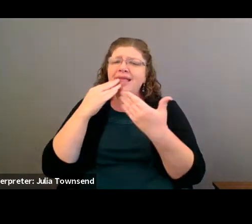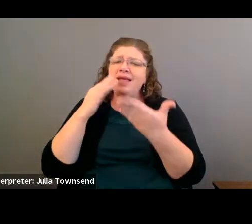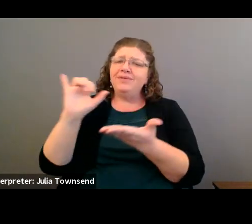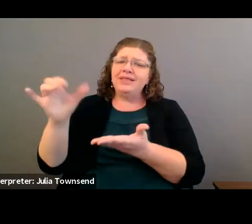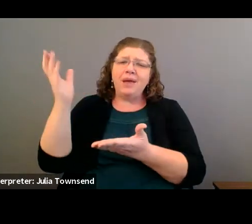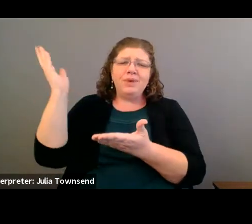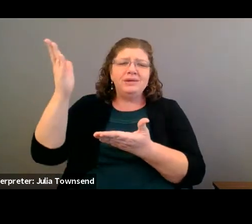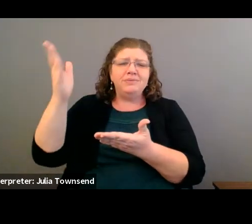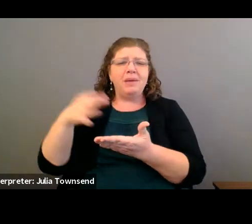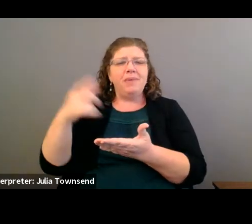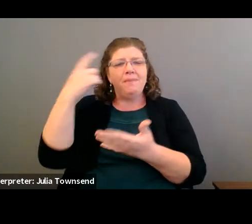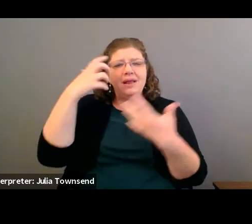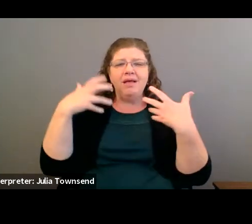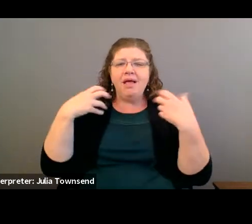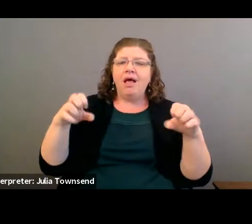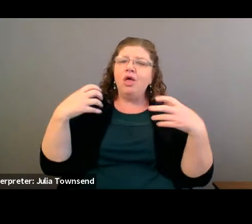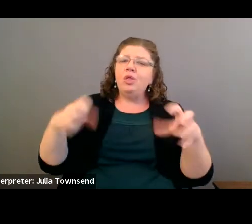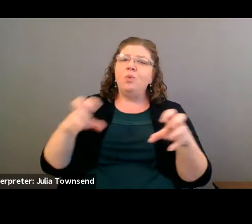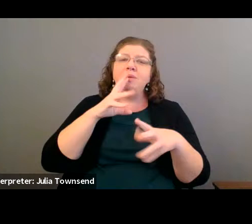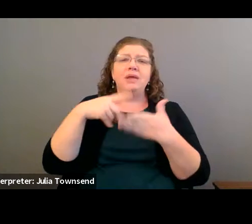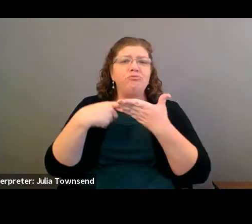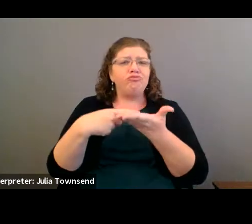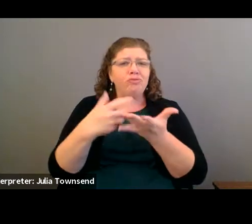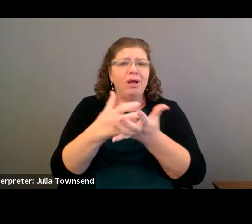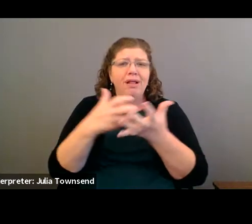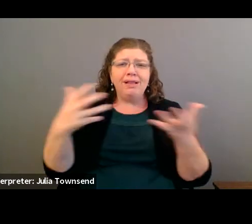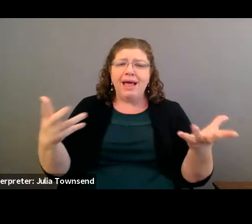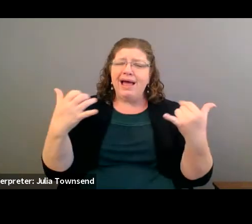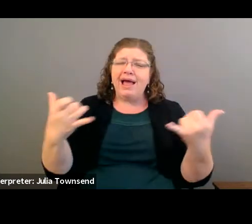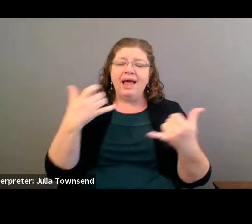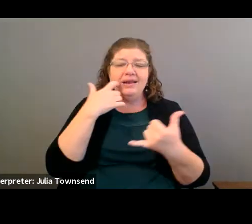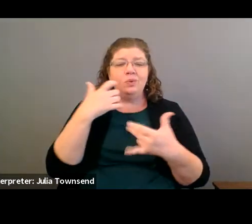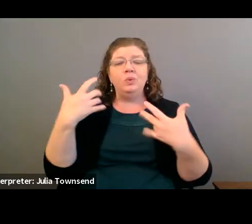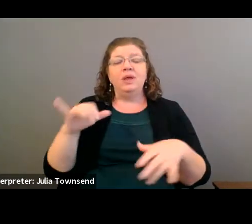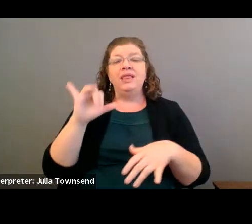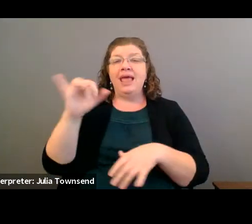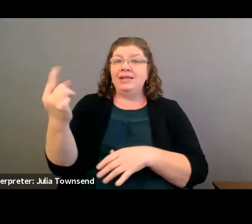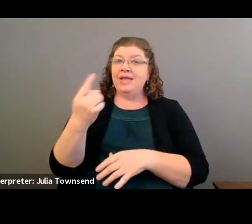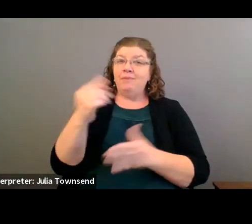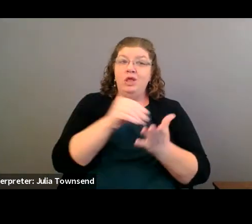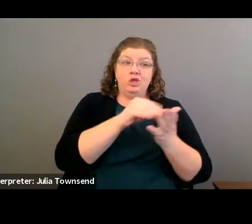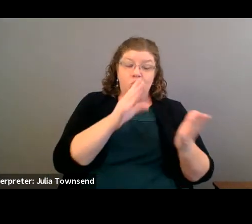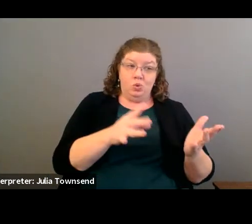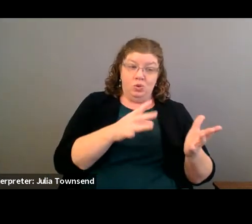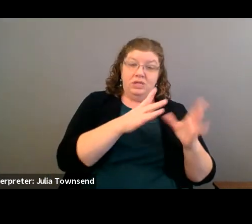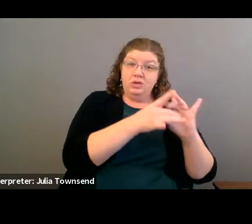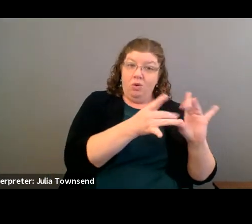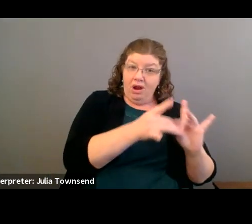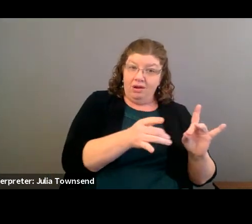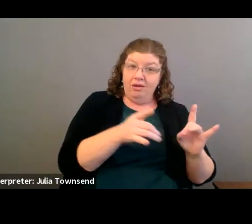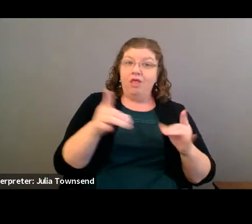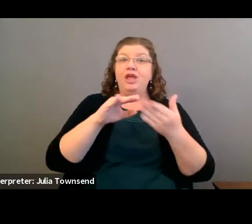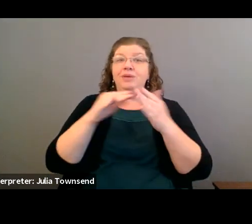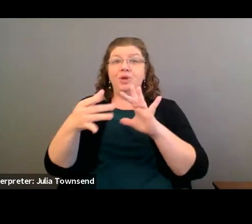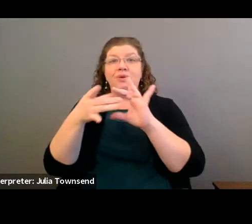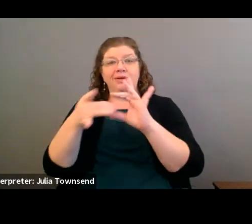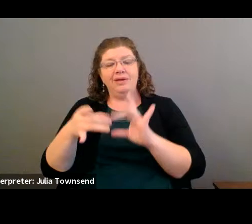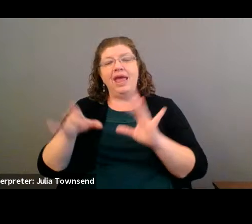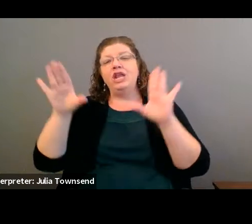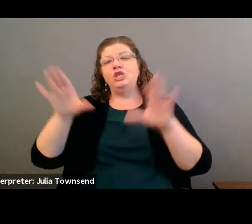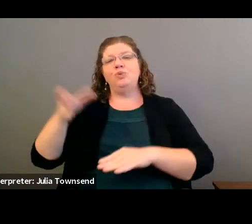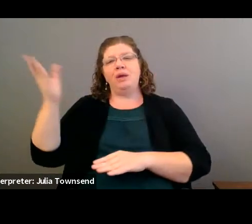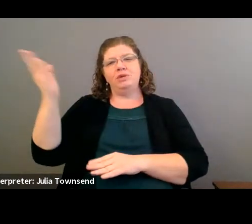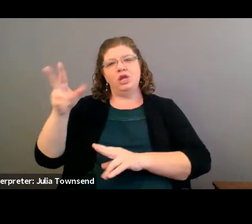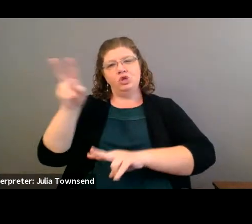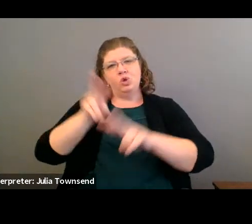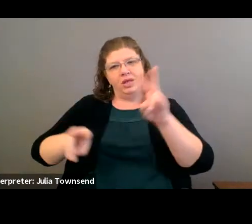mental health. We're talking about that quite a bit now. And so it's something that the students are saying, the community is saying, and it was a great presentation to look at